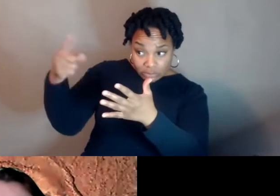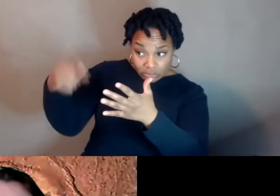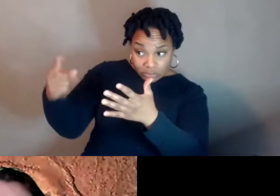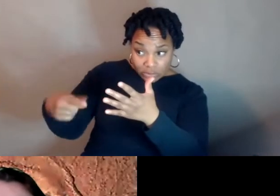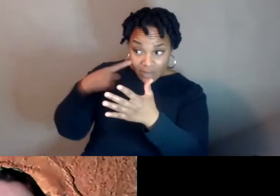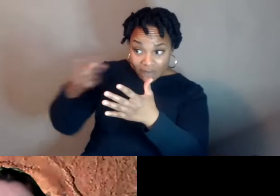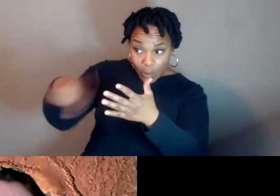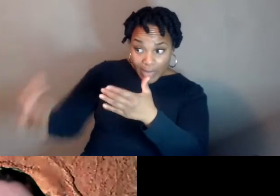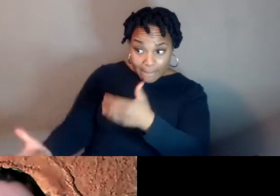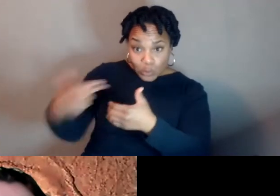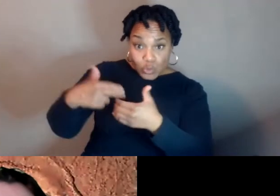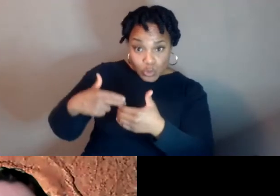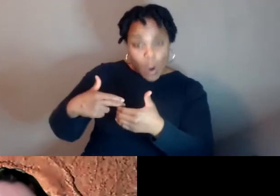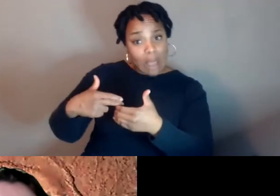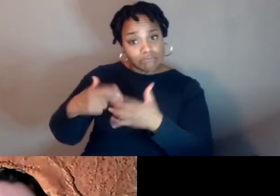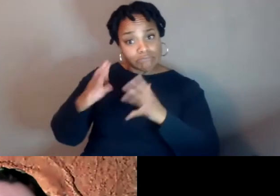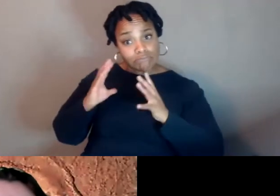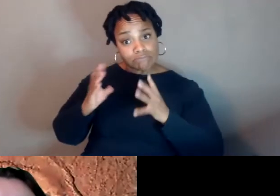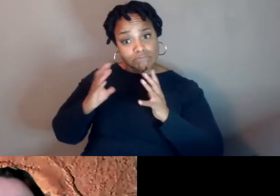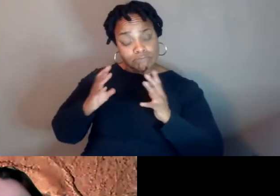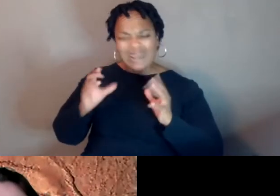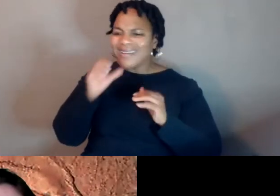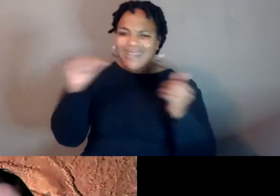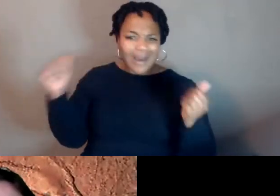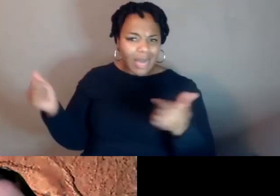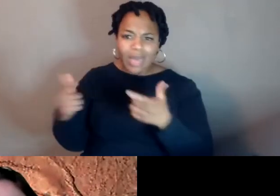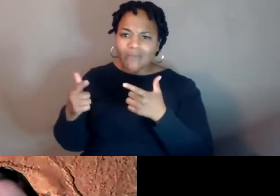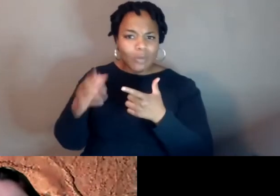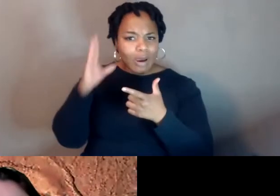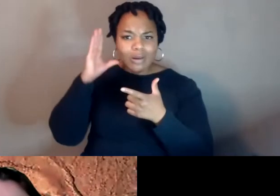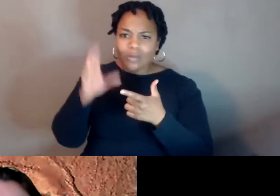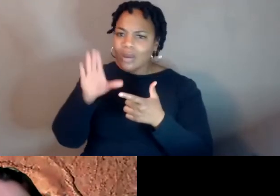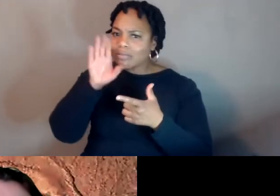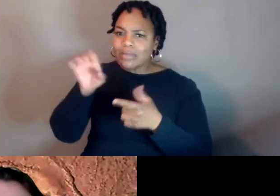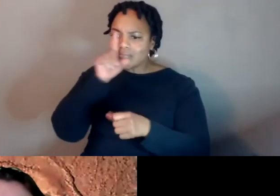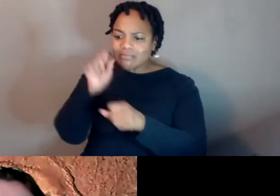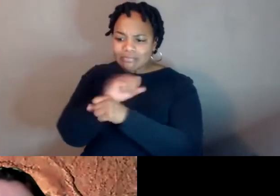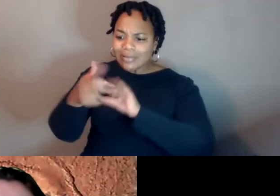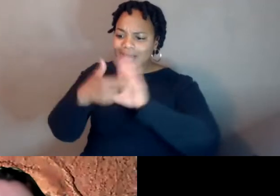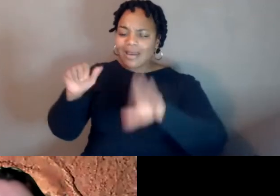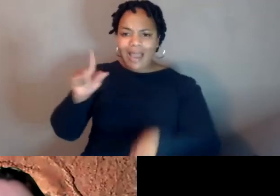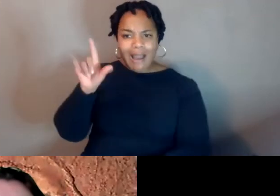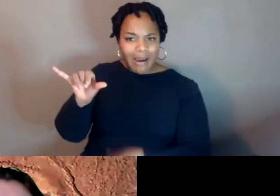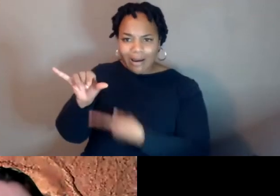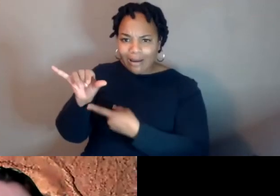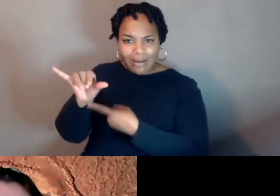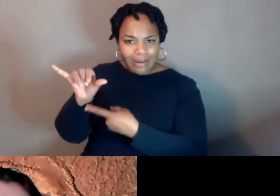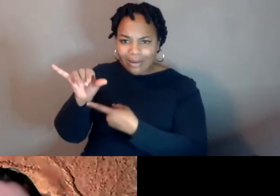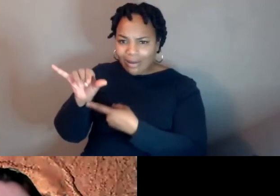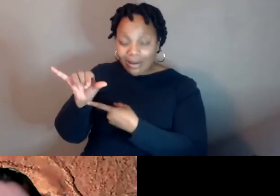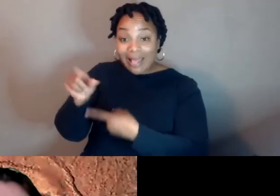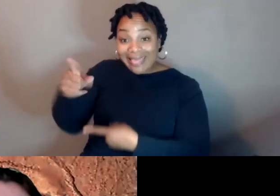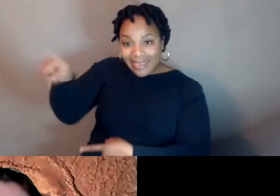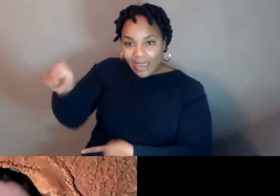not everybody can be an ally. They have to buy into your vision, your goals,